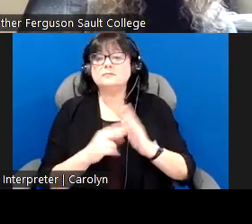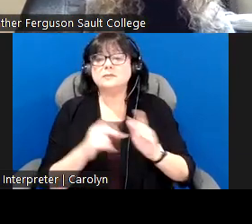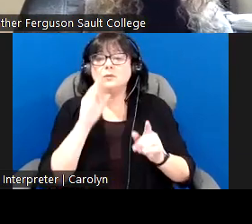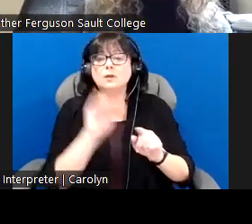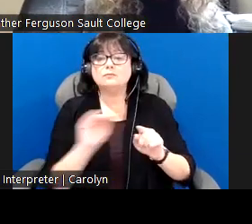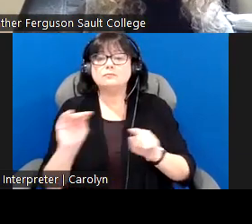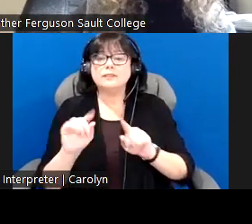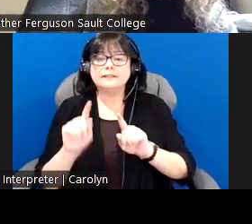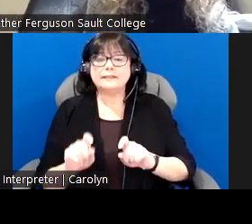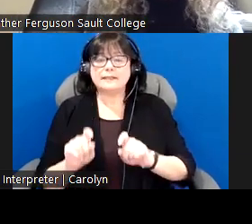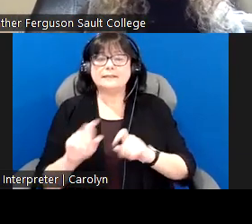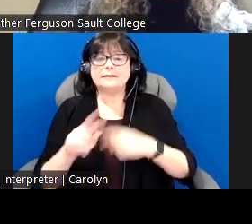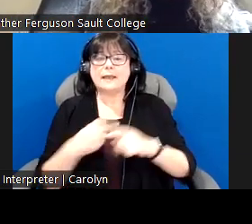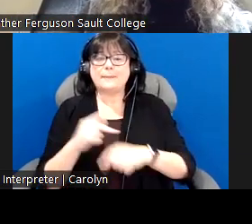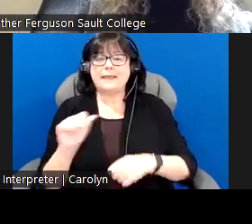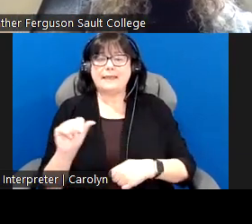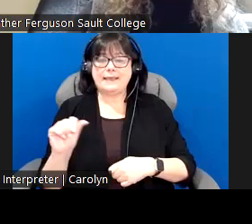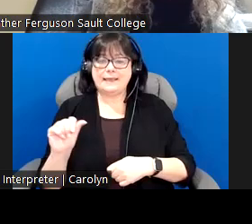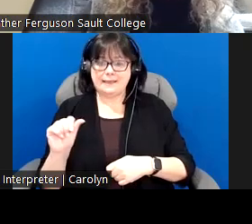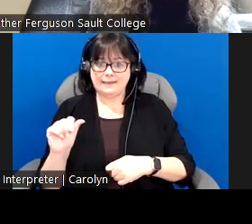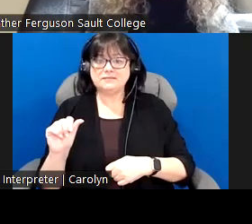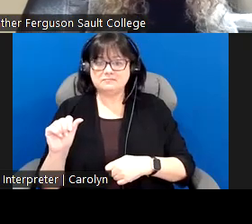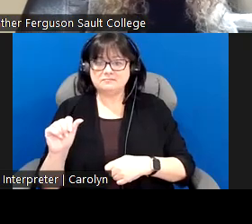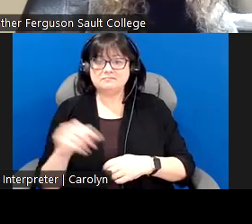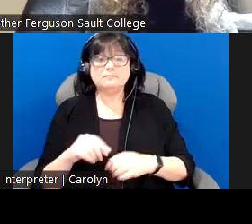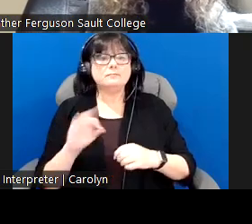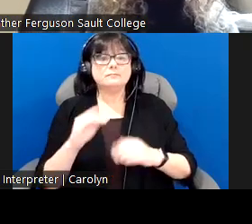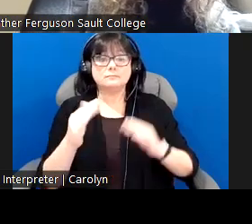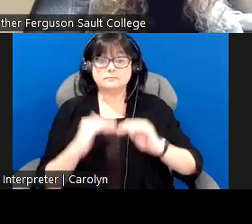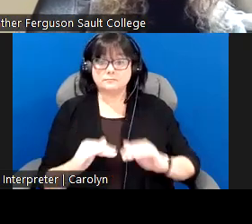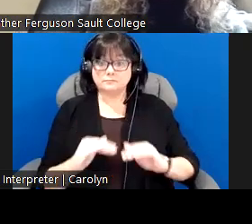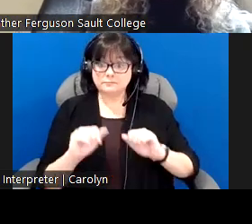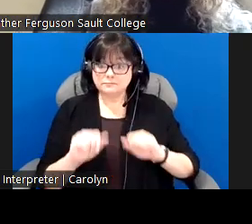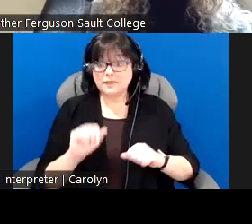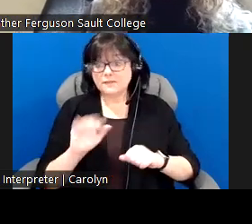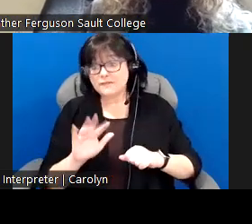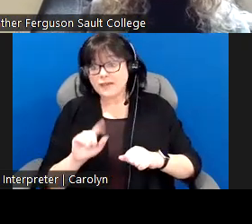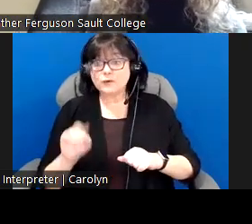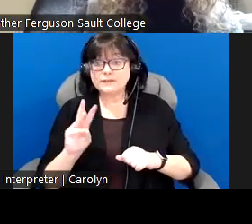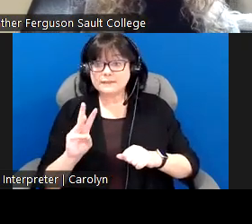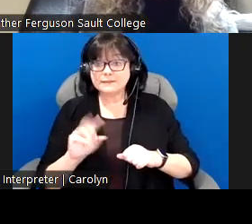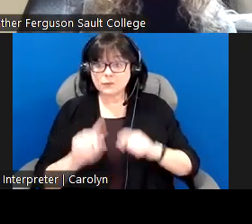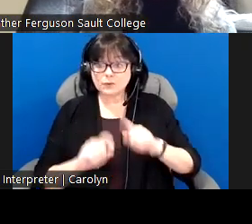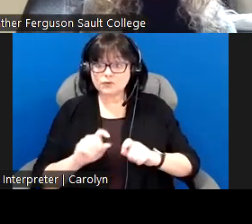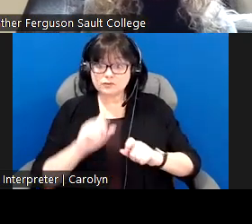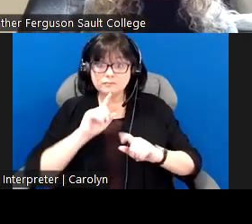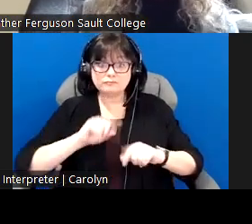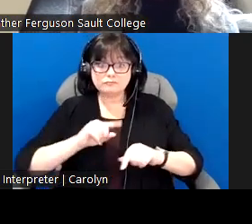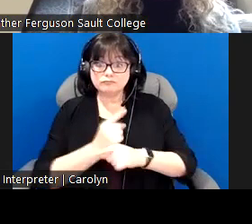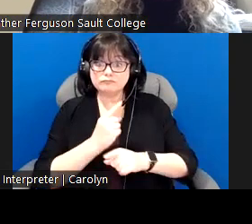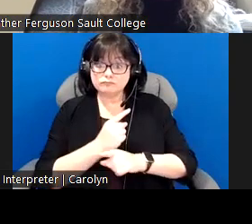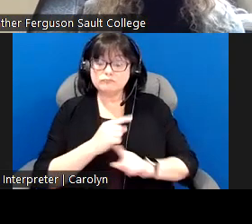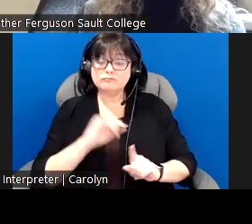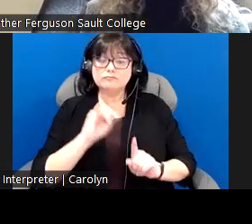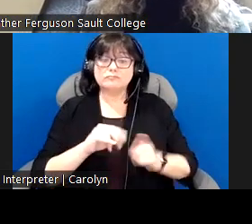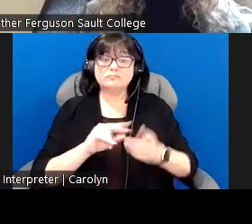1 questions. If they answer 5 or 6 questions correctly at the locator, then they take the type B assessment, which is what we call the